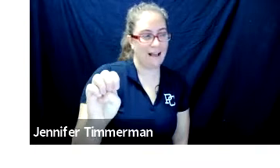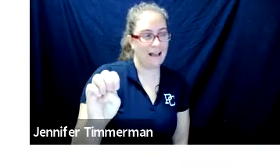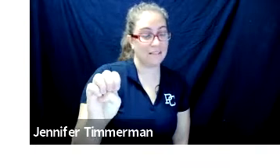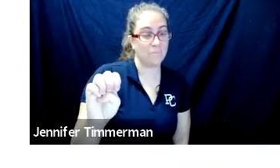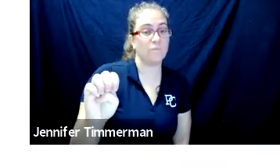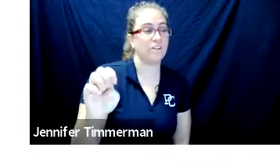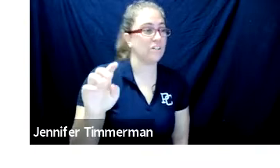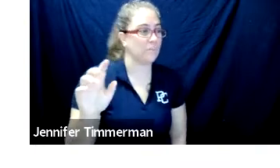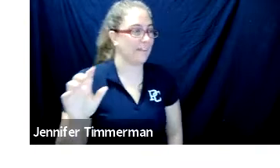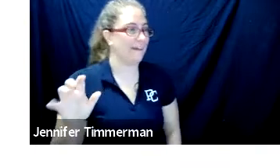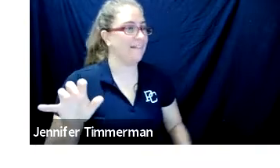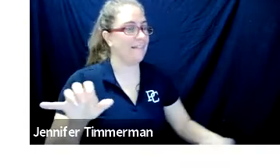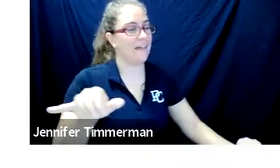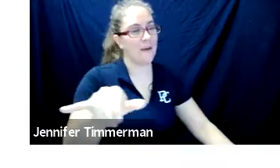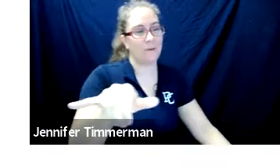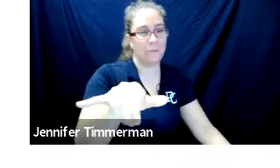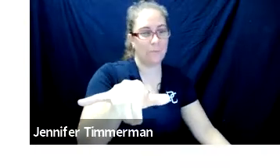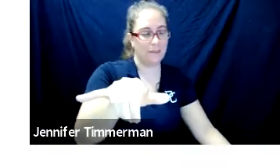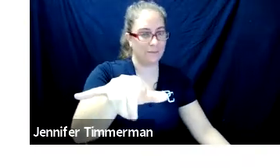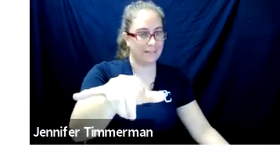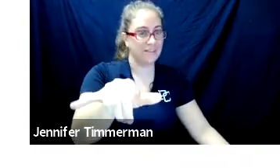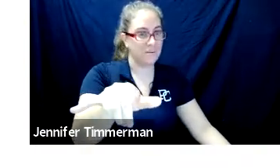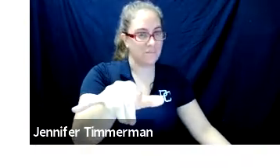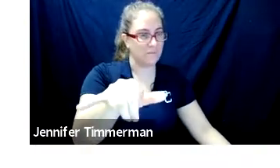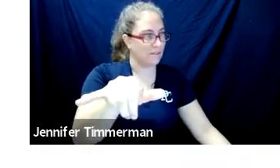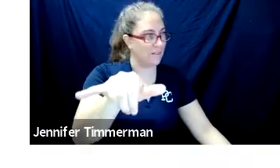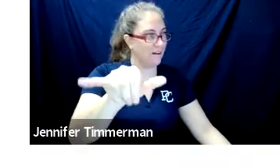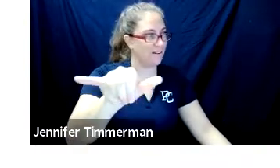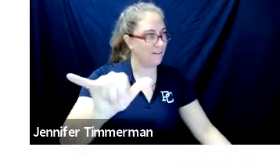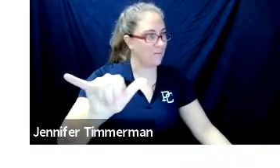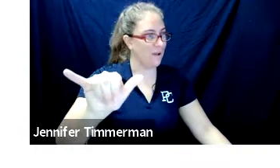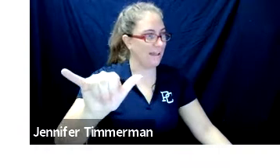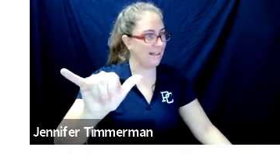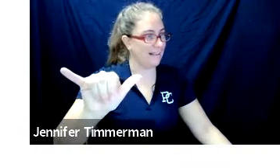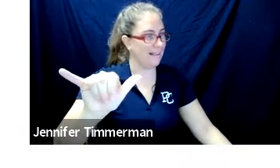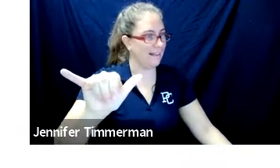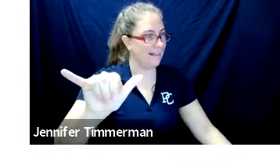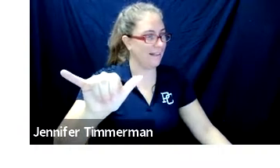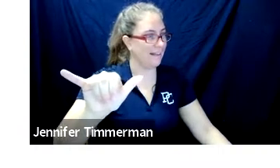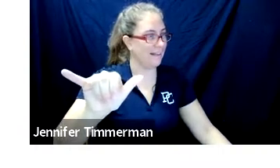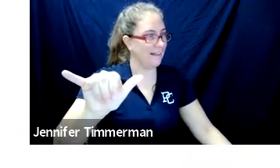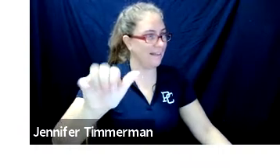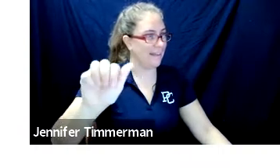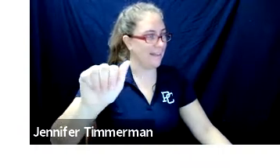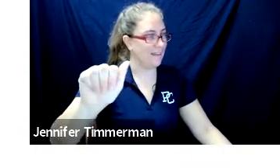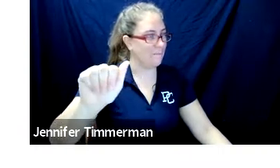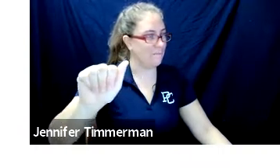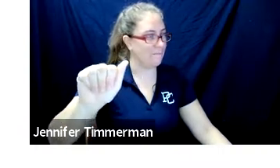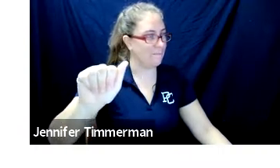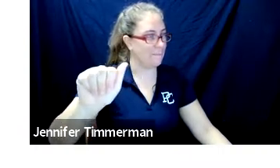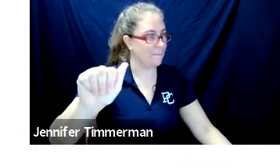E. Awesome. We'll finish up with Yael, and that way we'll be able to move along. Y